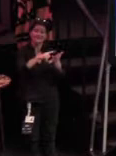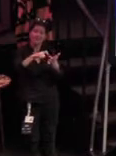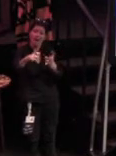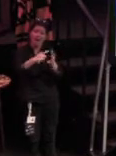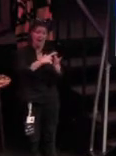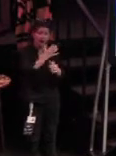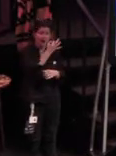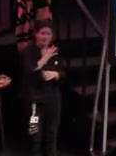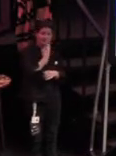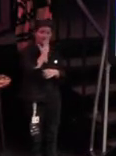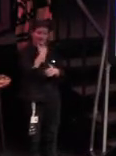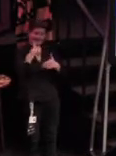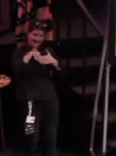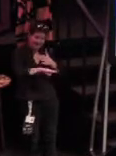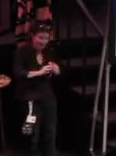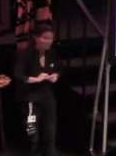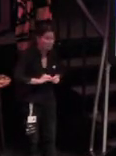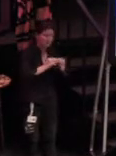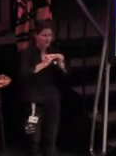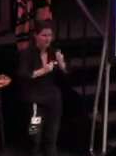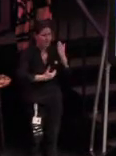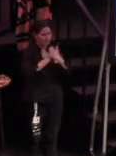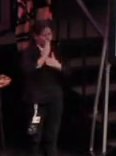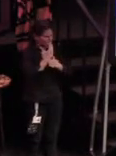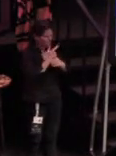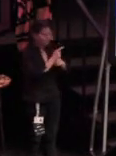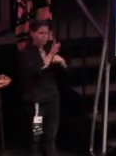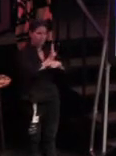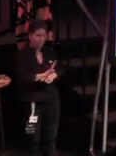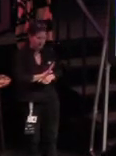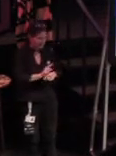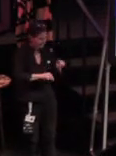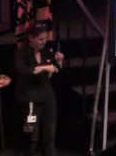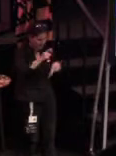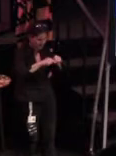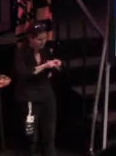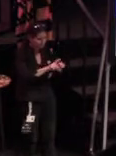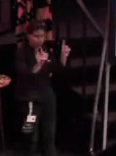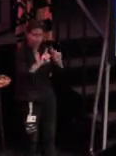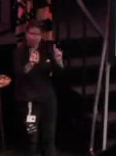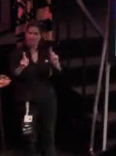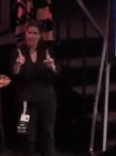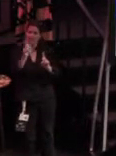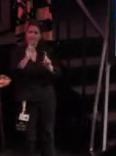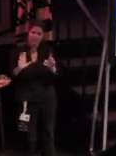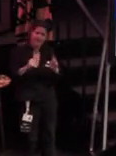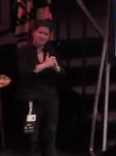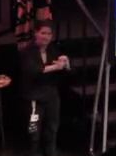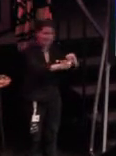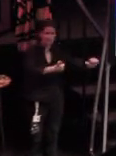It bridged the gap. It diversified the type of young people and emerging artists going into the industry because she could